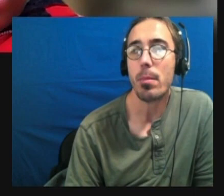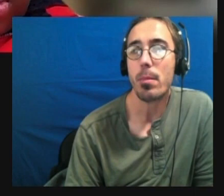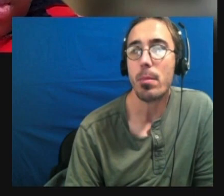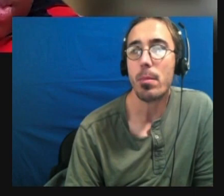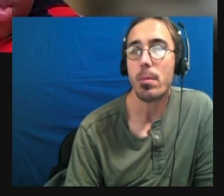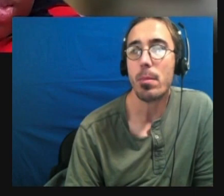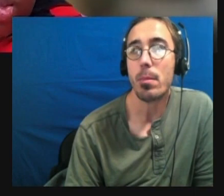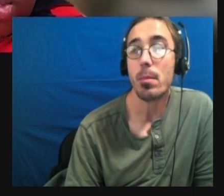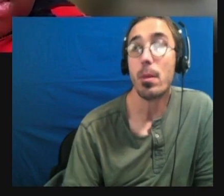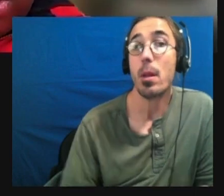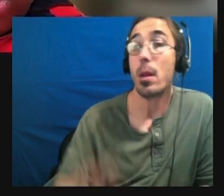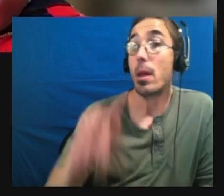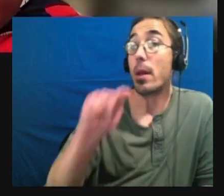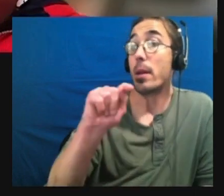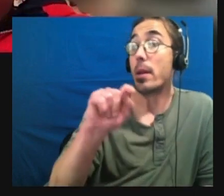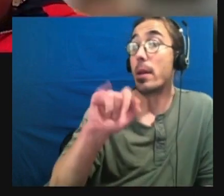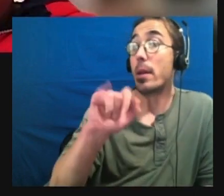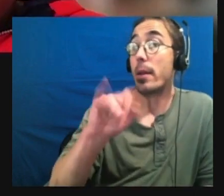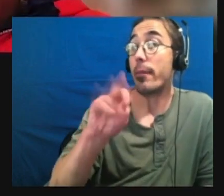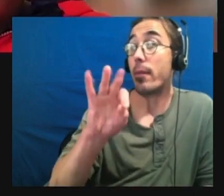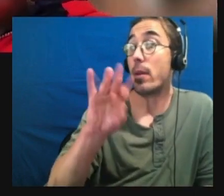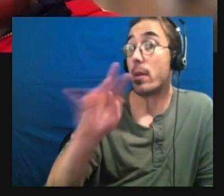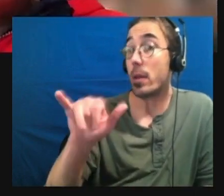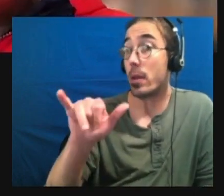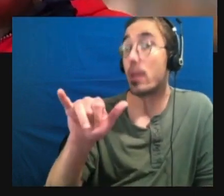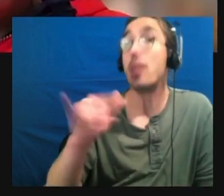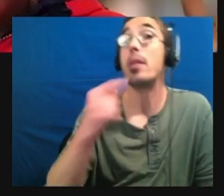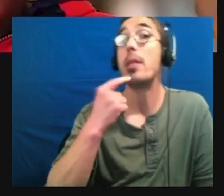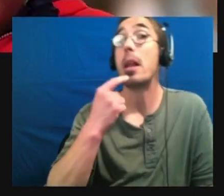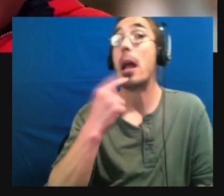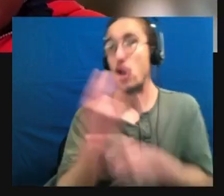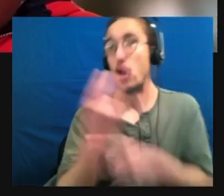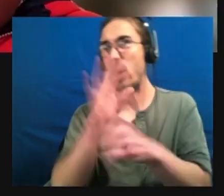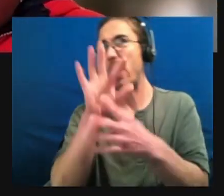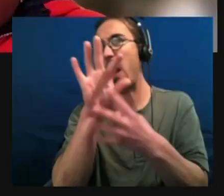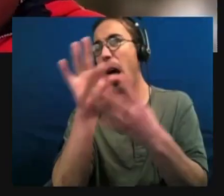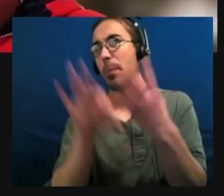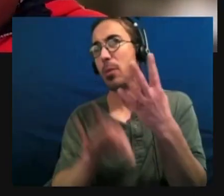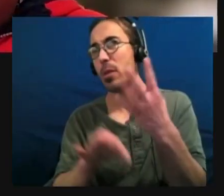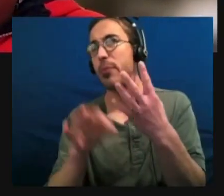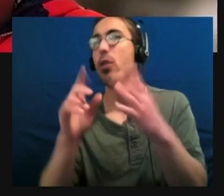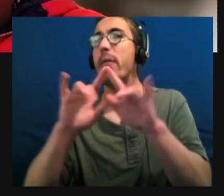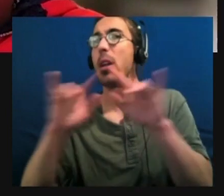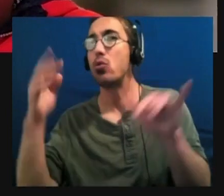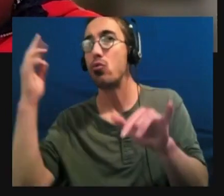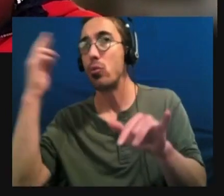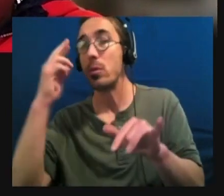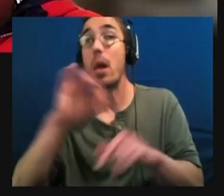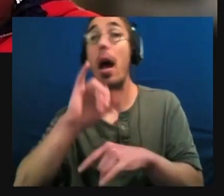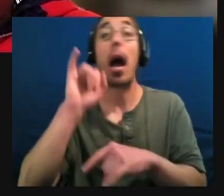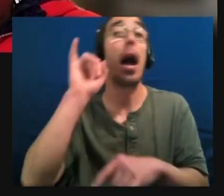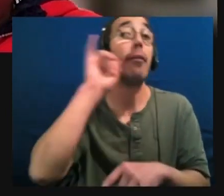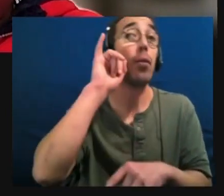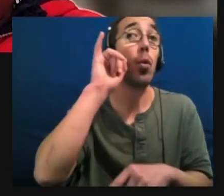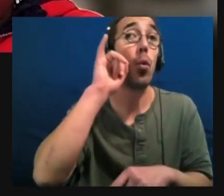Tiffany also said, but I use different options for various reasons. For the iPhone, for the phone, I like